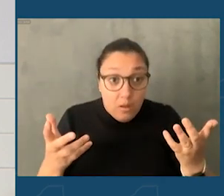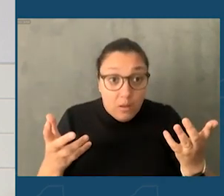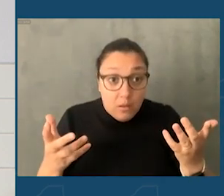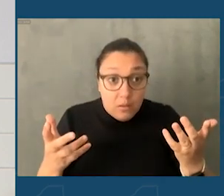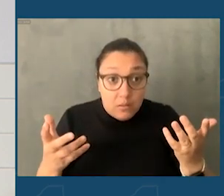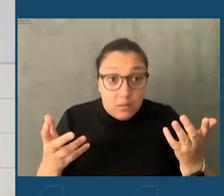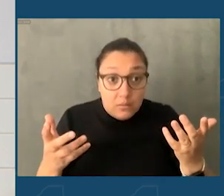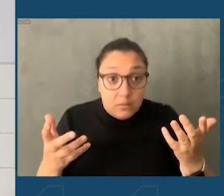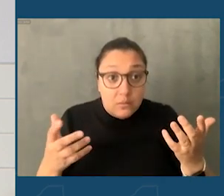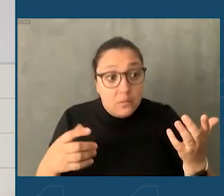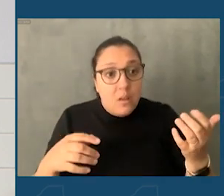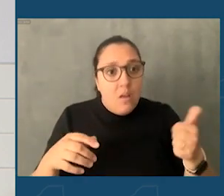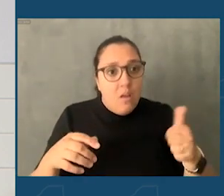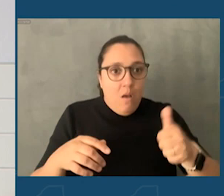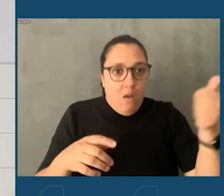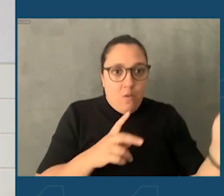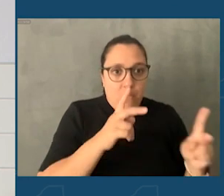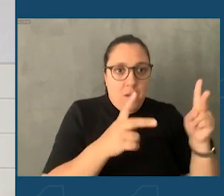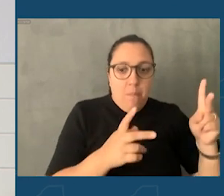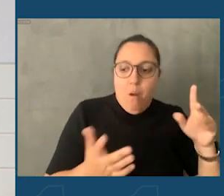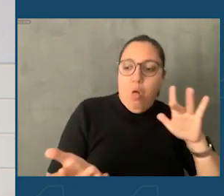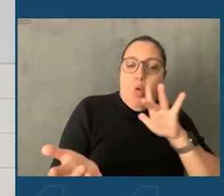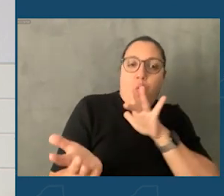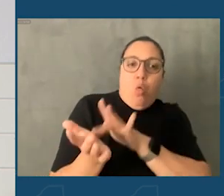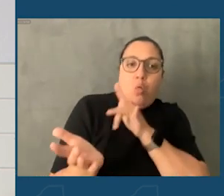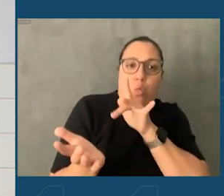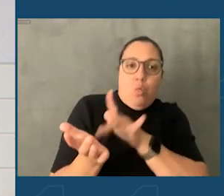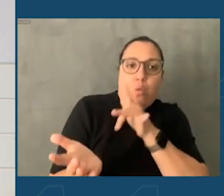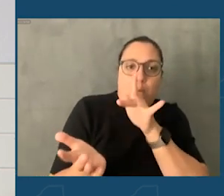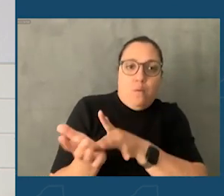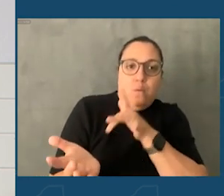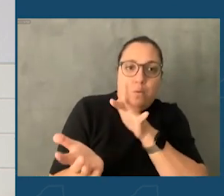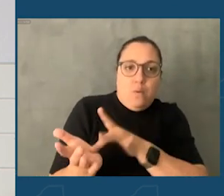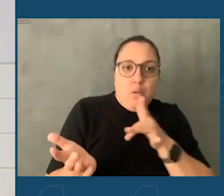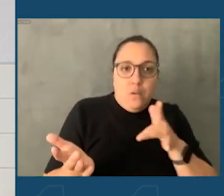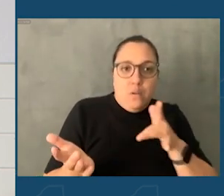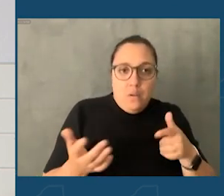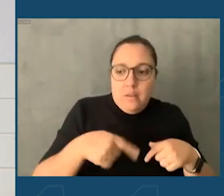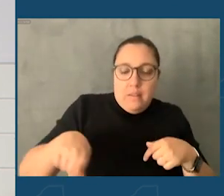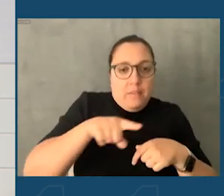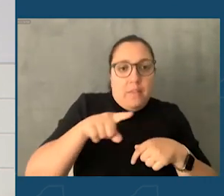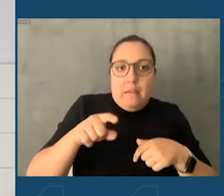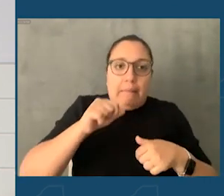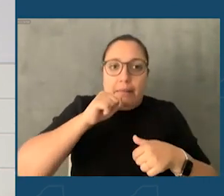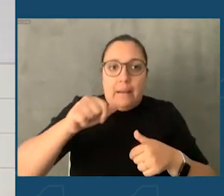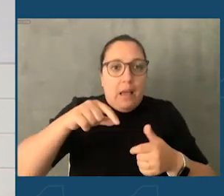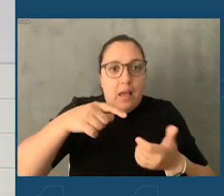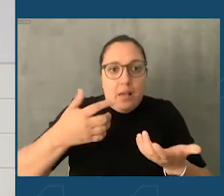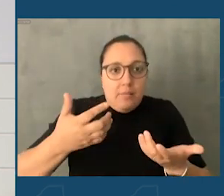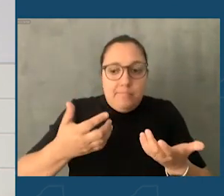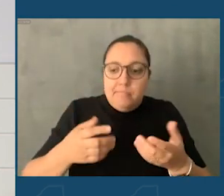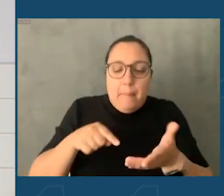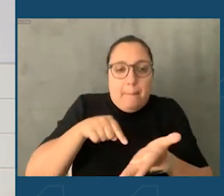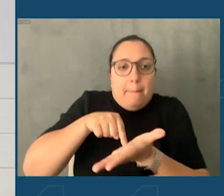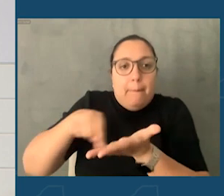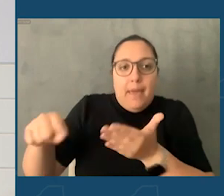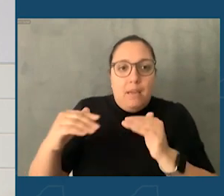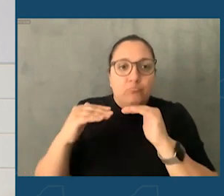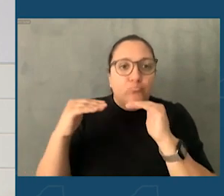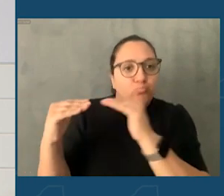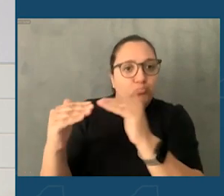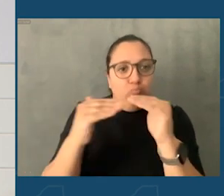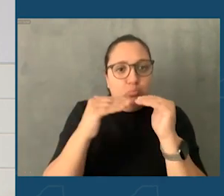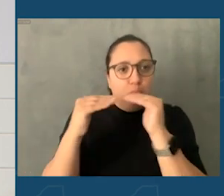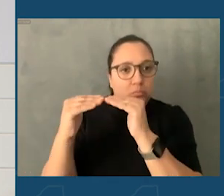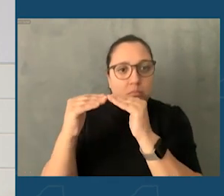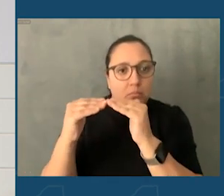base, working long and difficult and dangerous jobs because they are living in the shadow of the